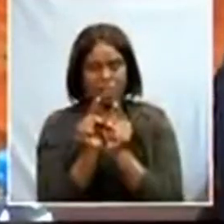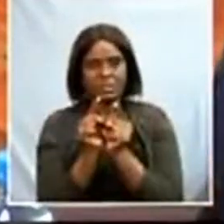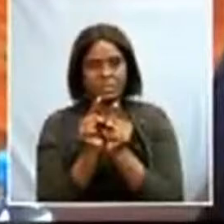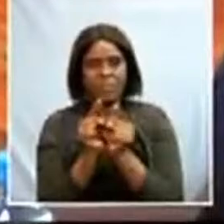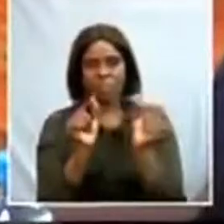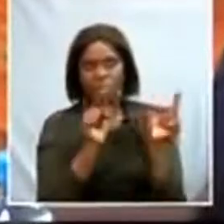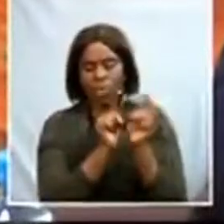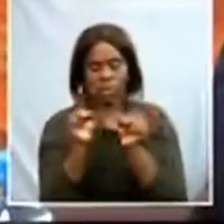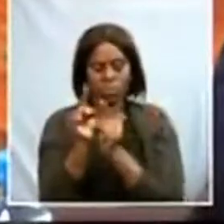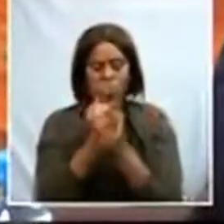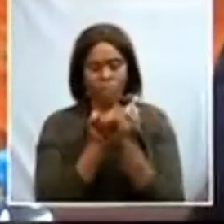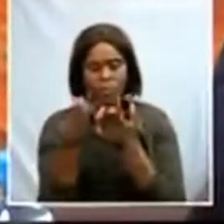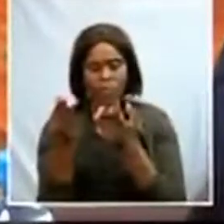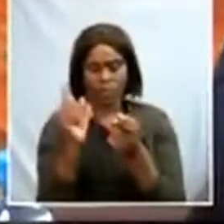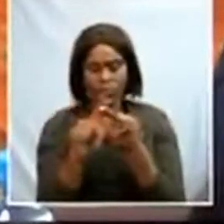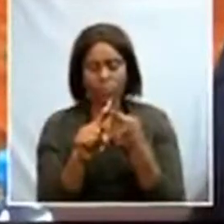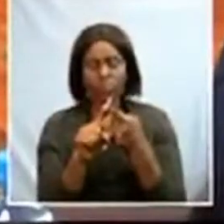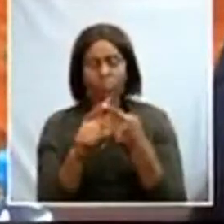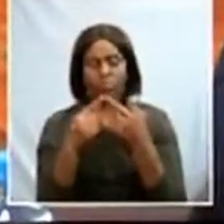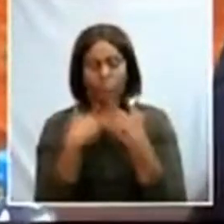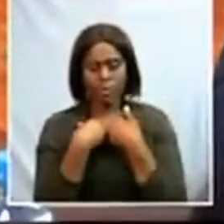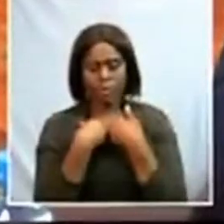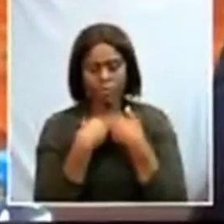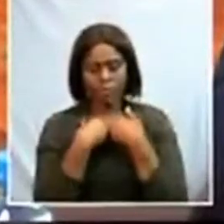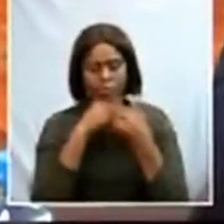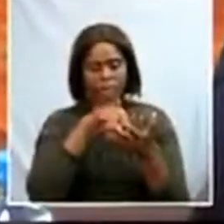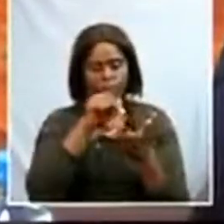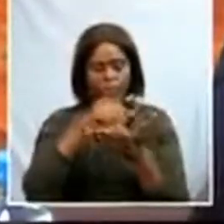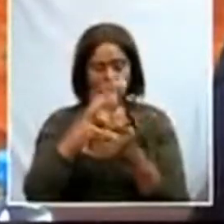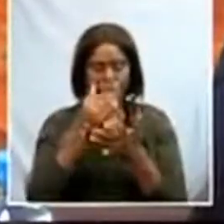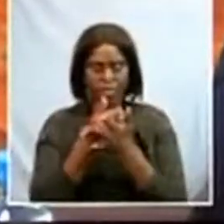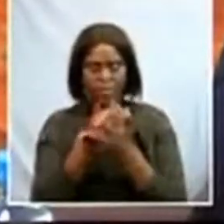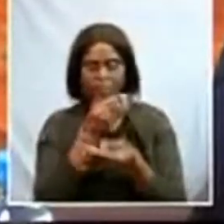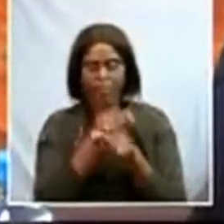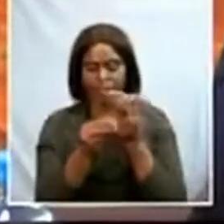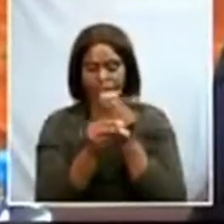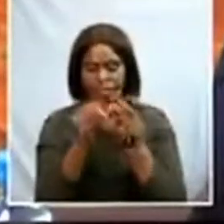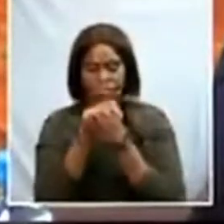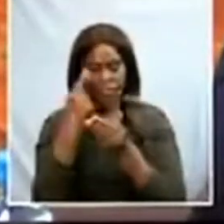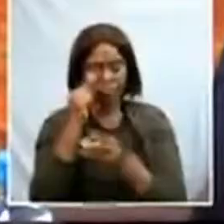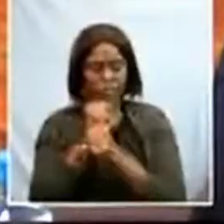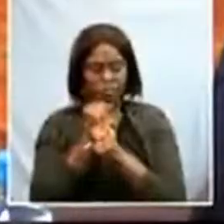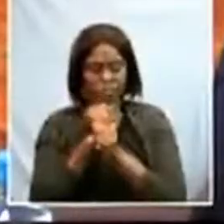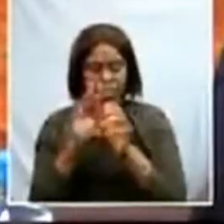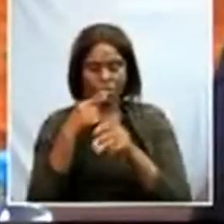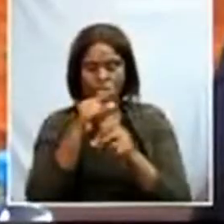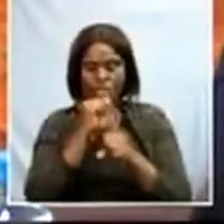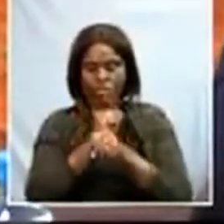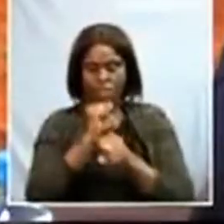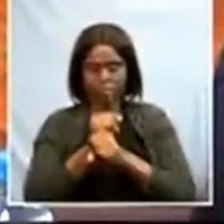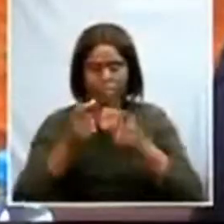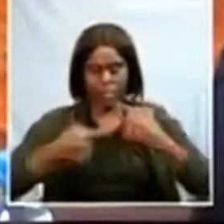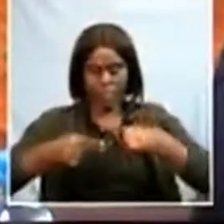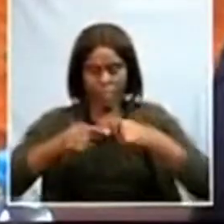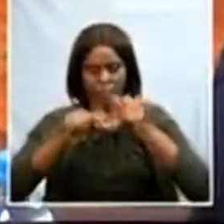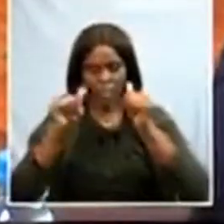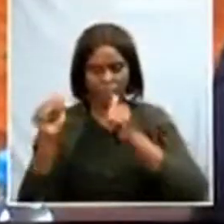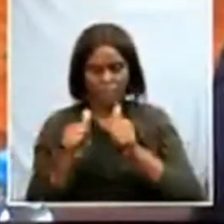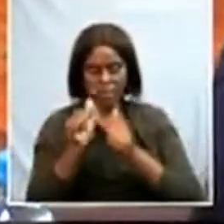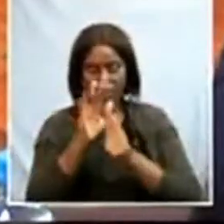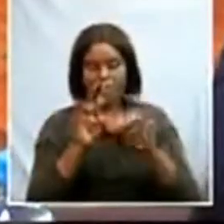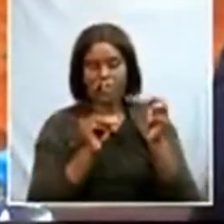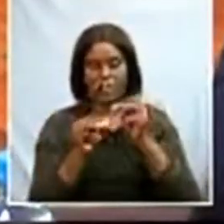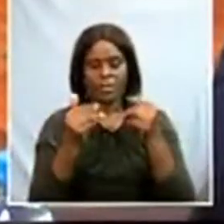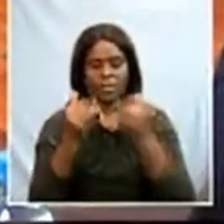and also failure to pay obligations of the workers employed locally. Action taken,